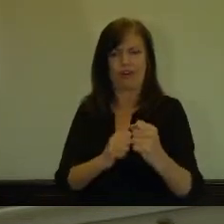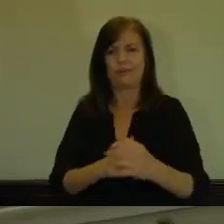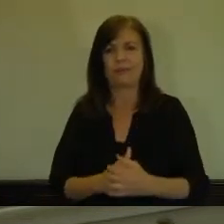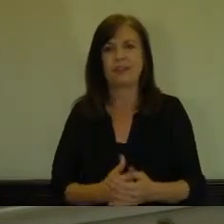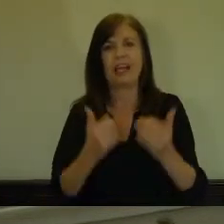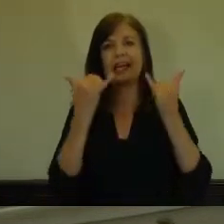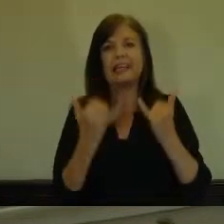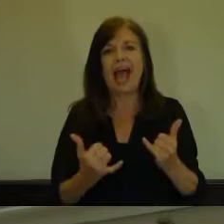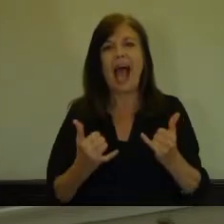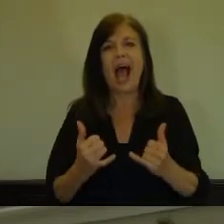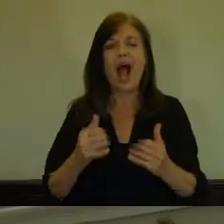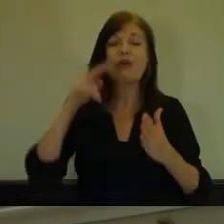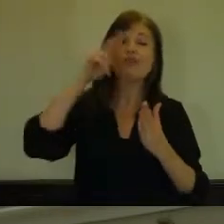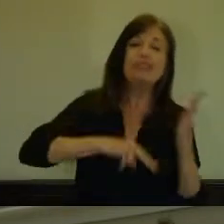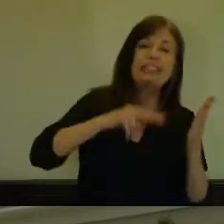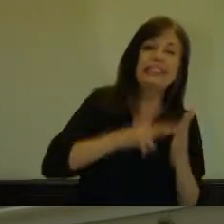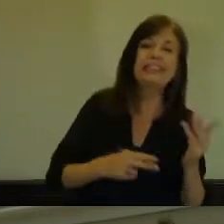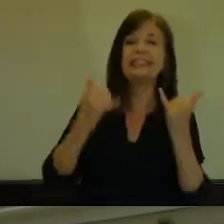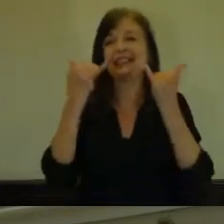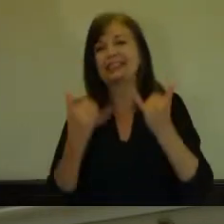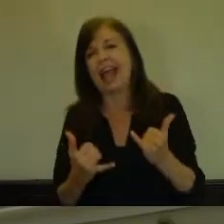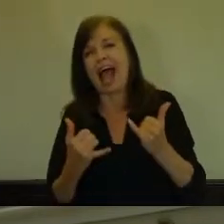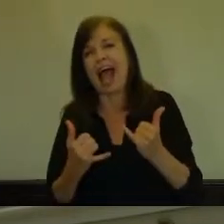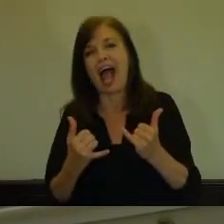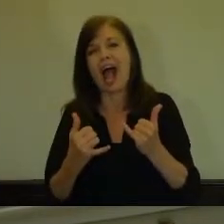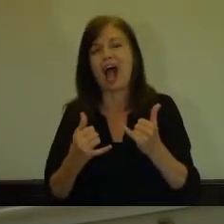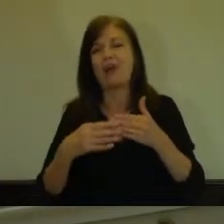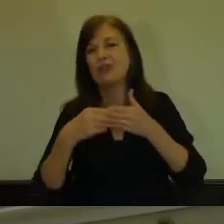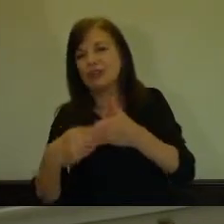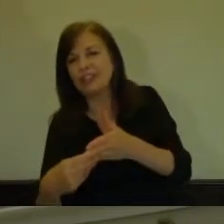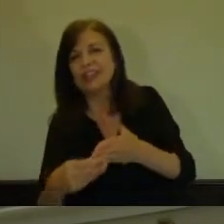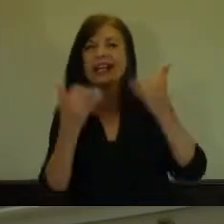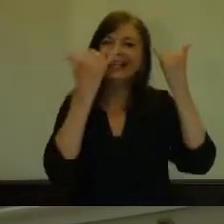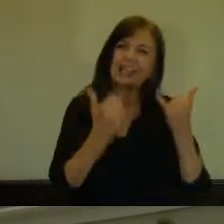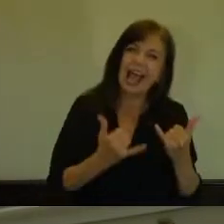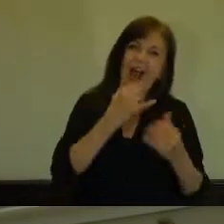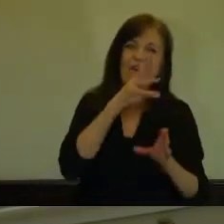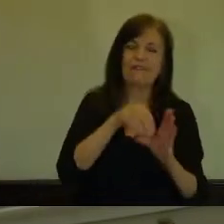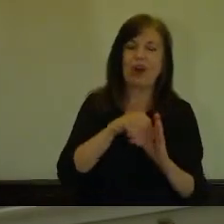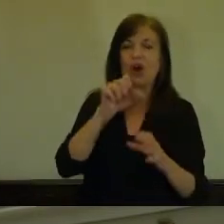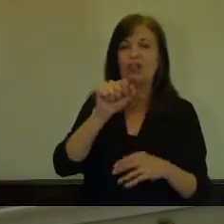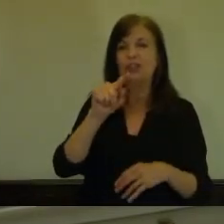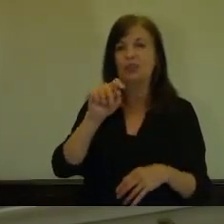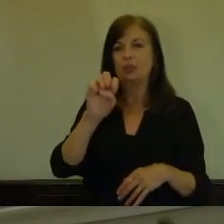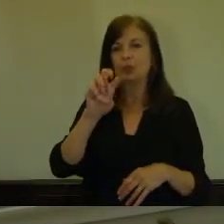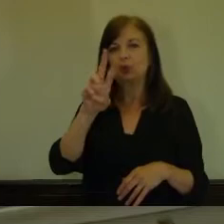They're now lectors and greeters. They're on our stewardship committee, they're on our live stream team,